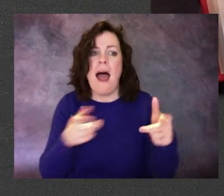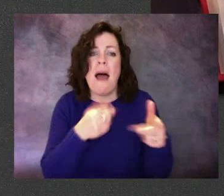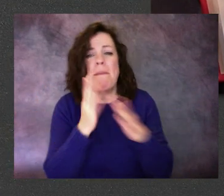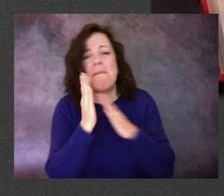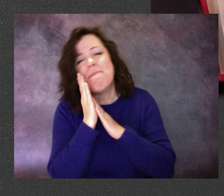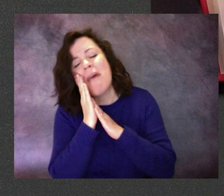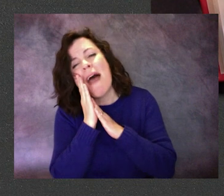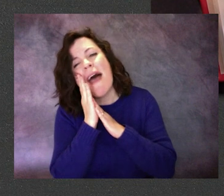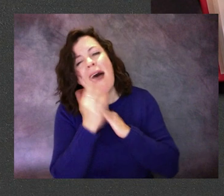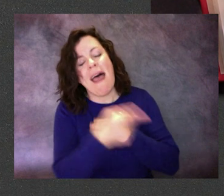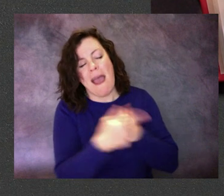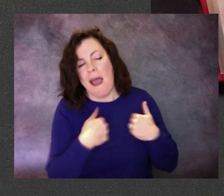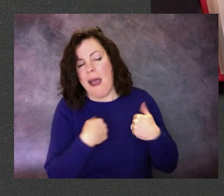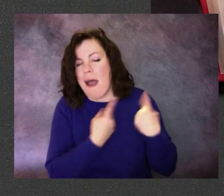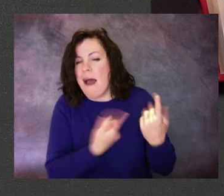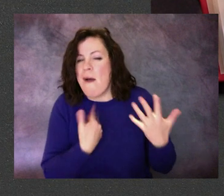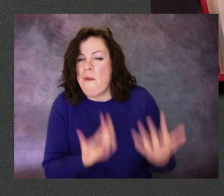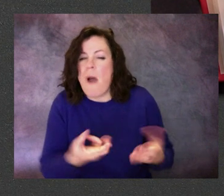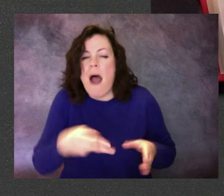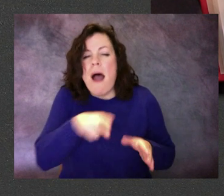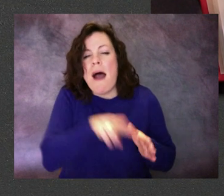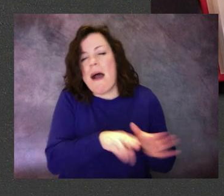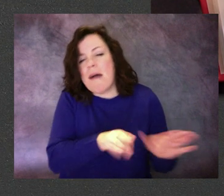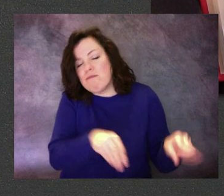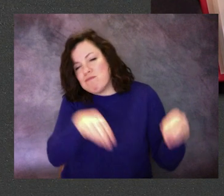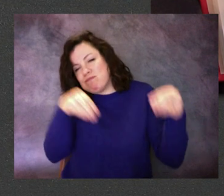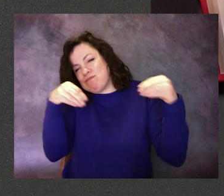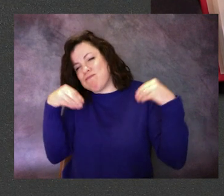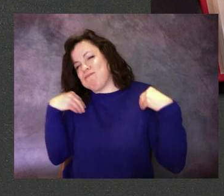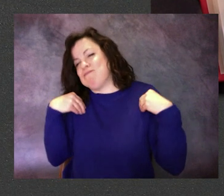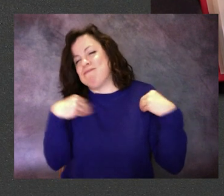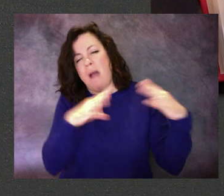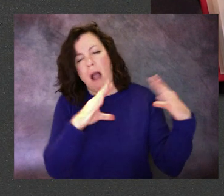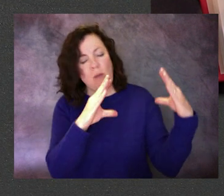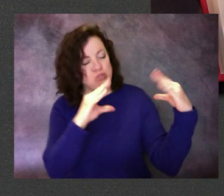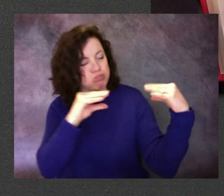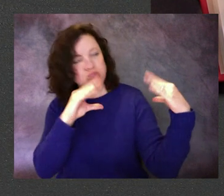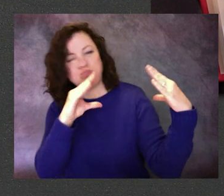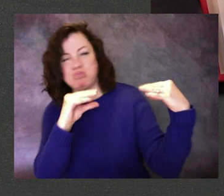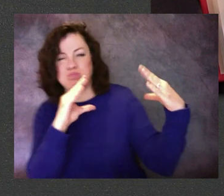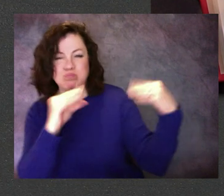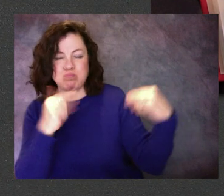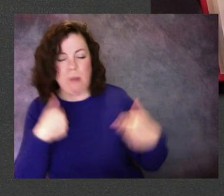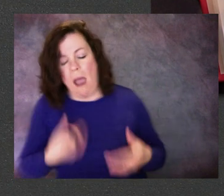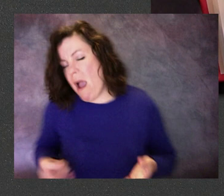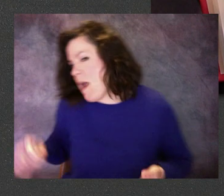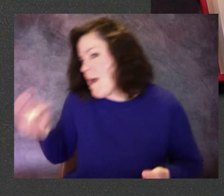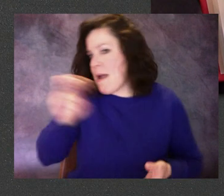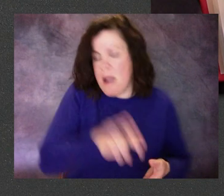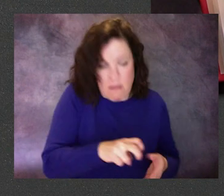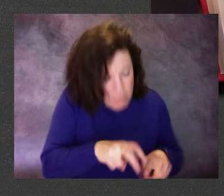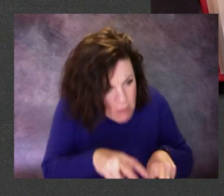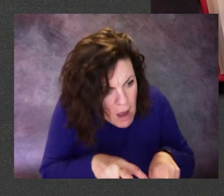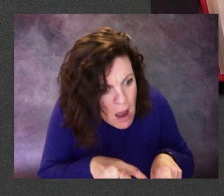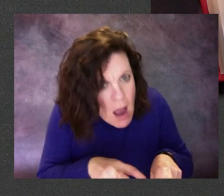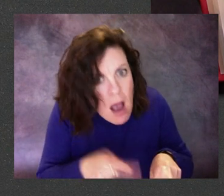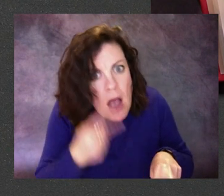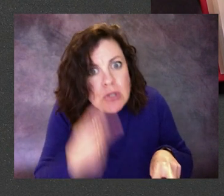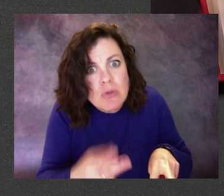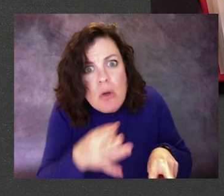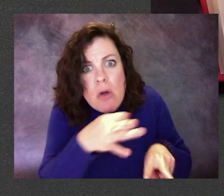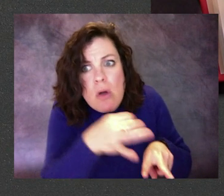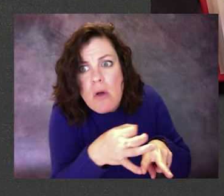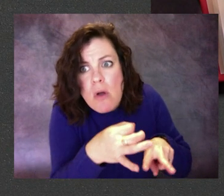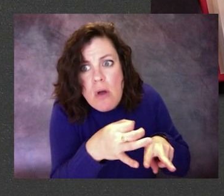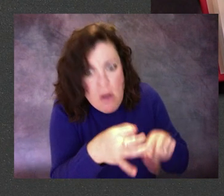wanted to sleep in a bed. And up he crawled onto a large, thick mattress. All at once he saw something small and round. Why,